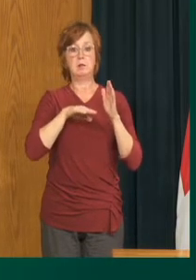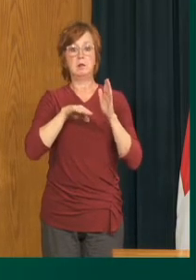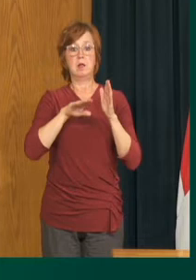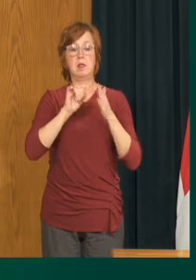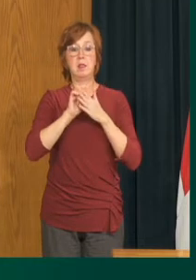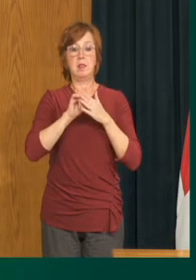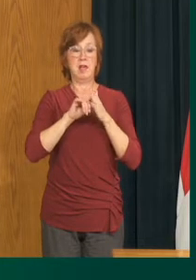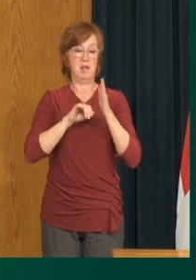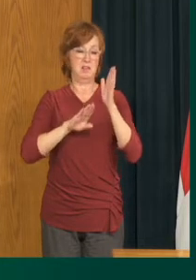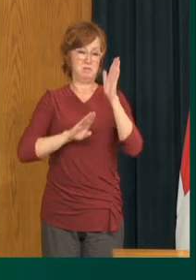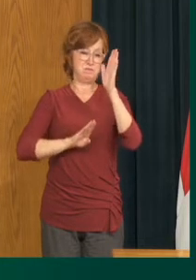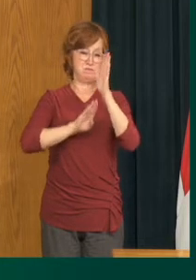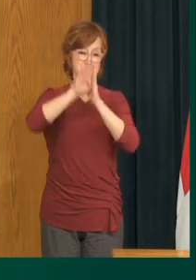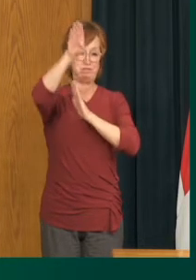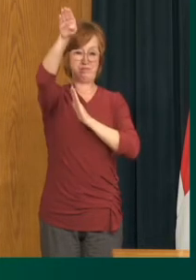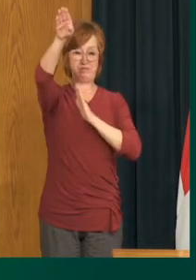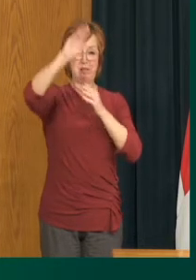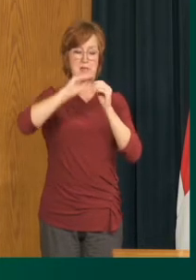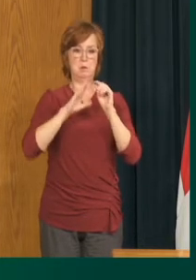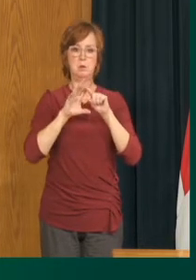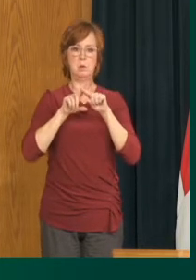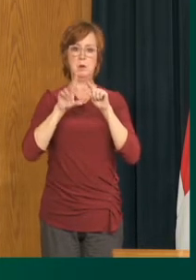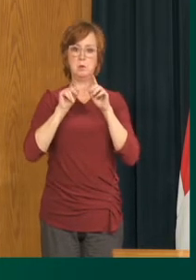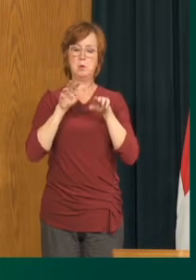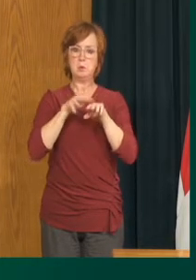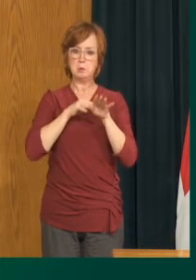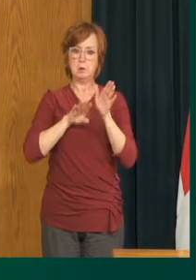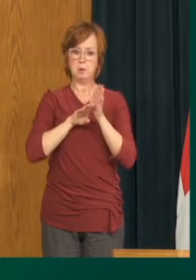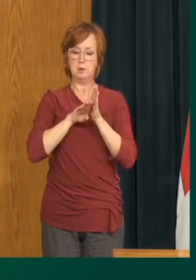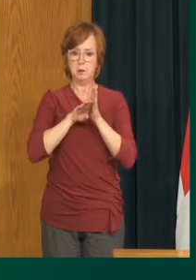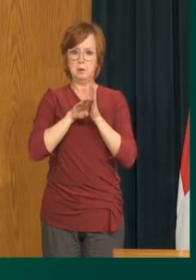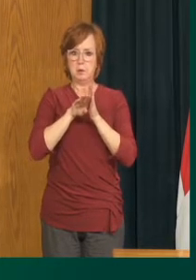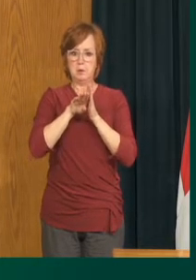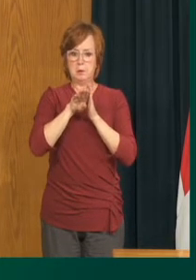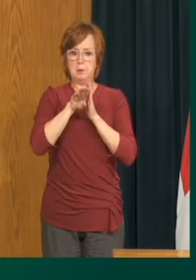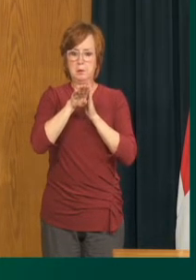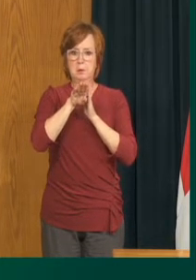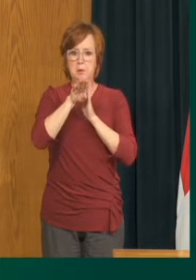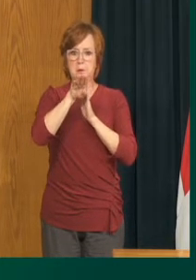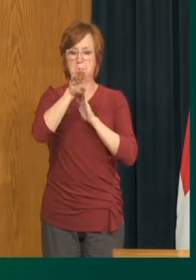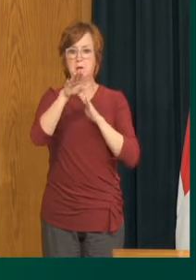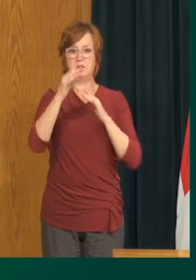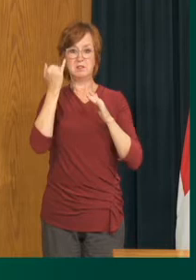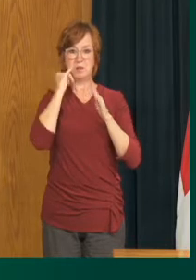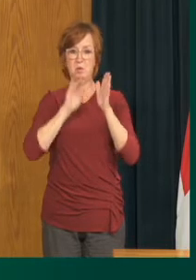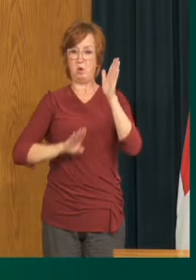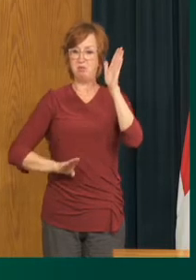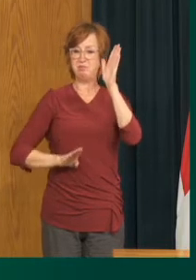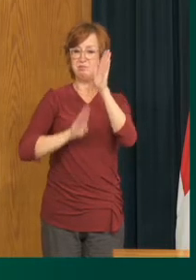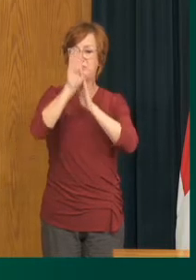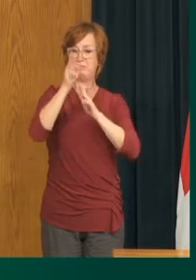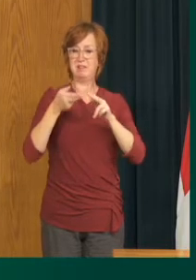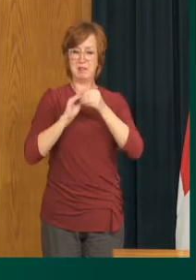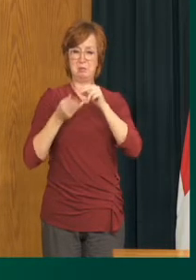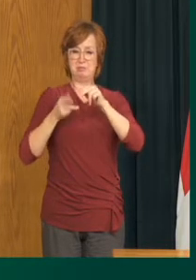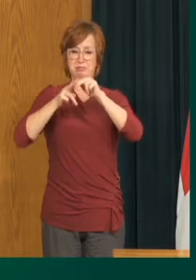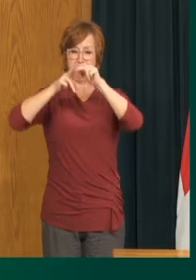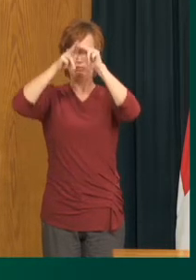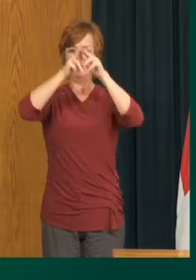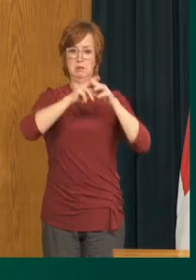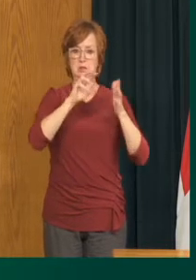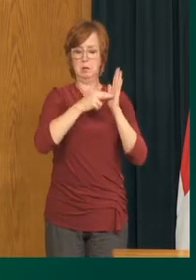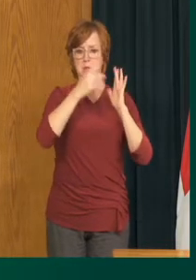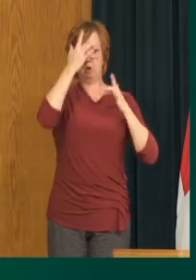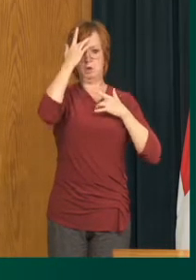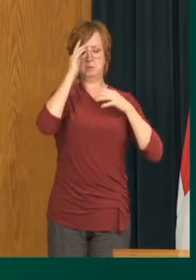this particular virus, so that it doesn't overrun our hospital system. So that and it isn't,